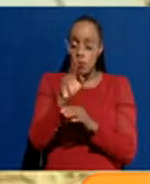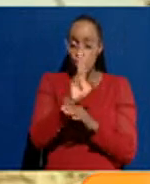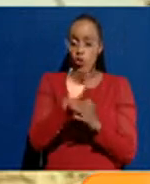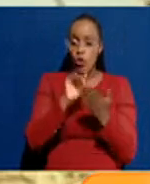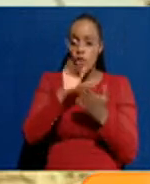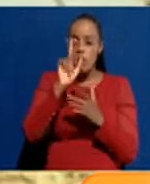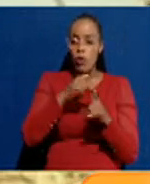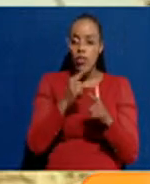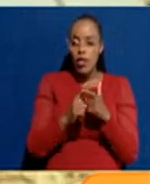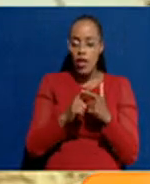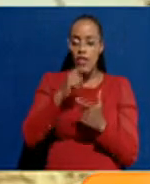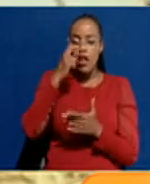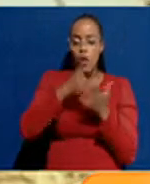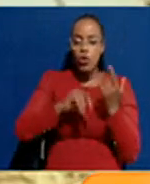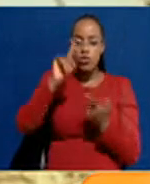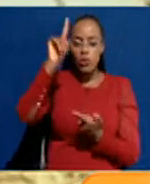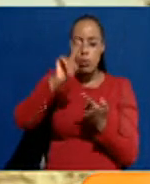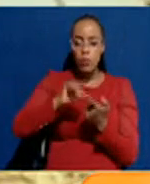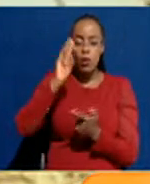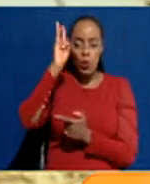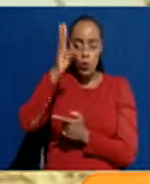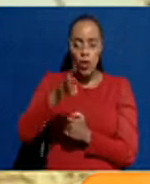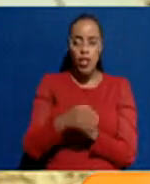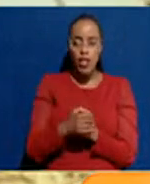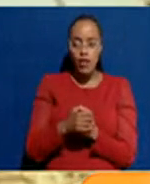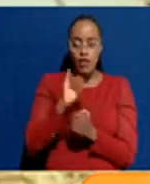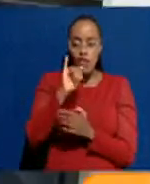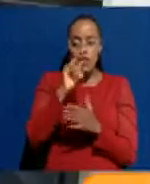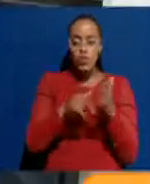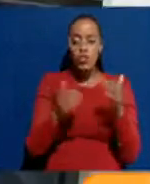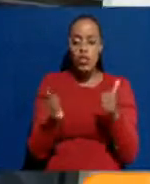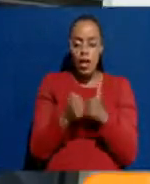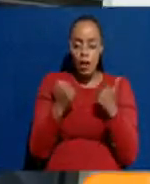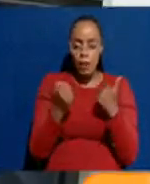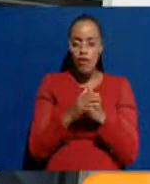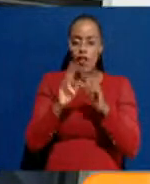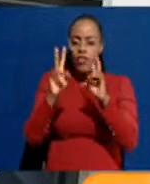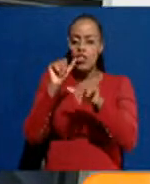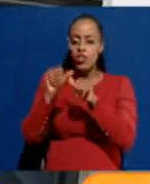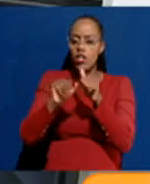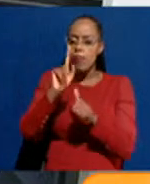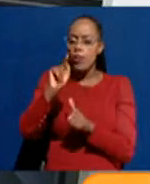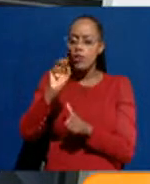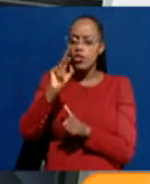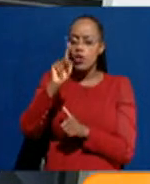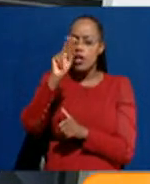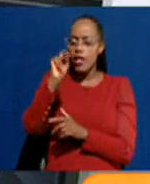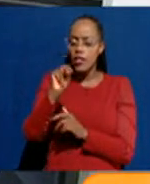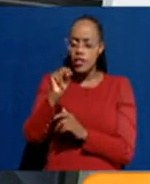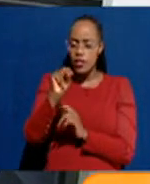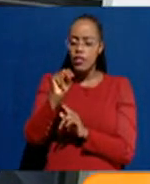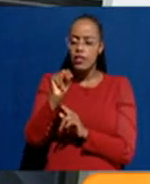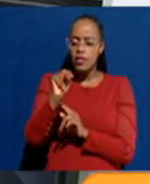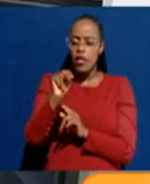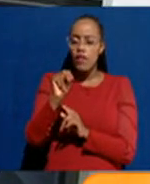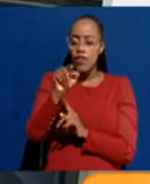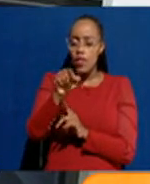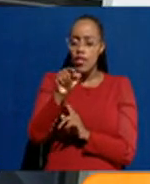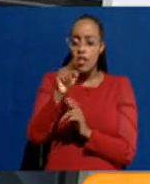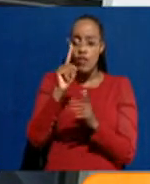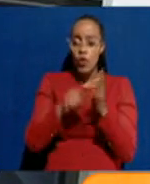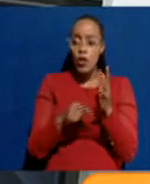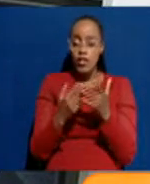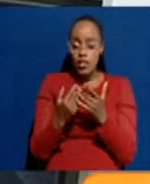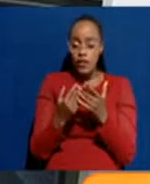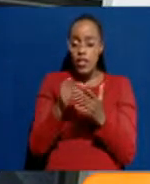okay, then the cost is coming down. Okay, yeah, all right. That is really there. The question about the tokens. The question of the tokens is, what is